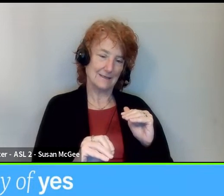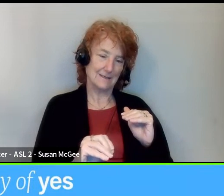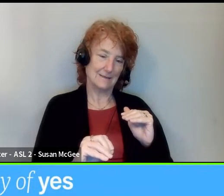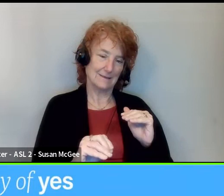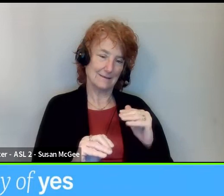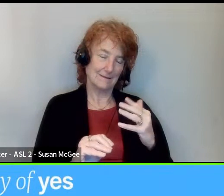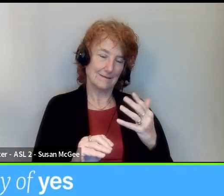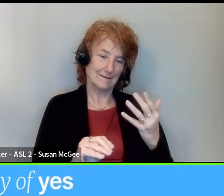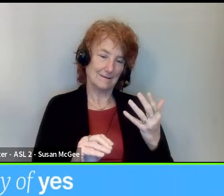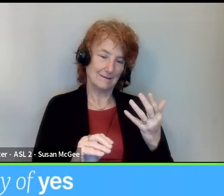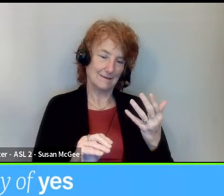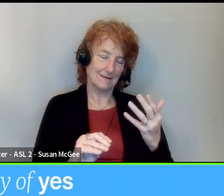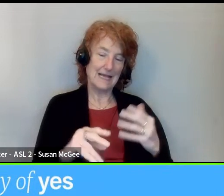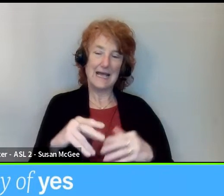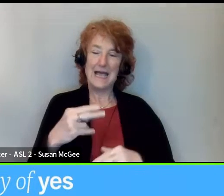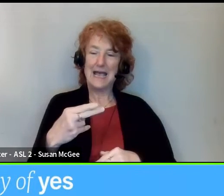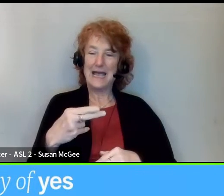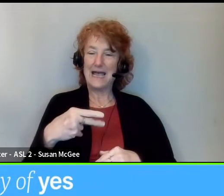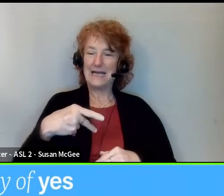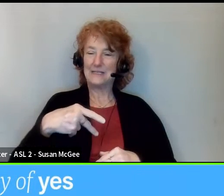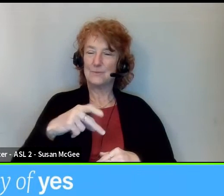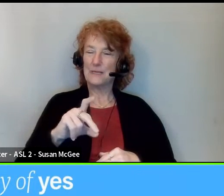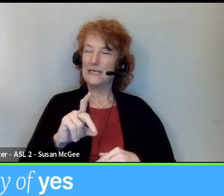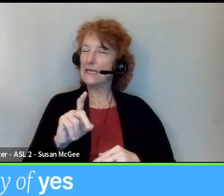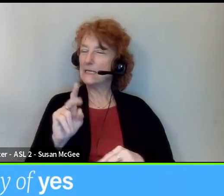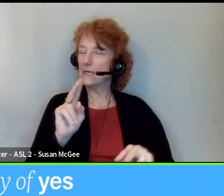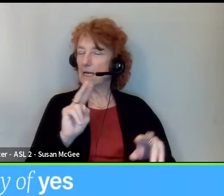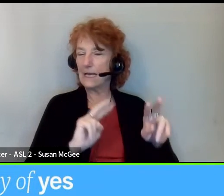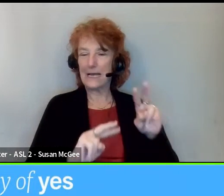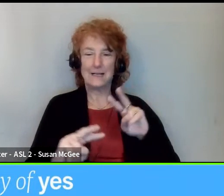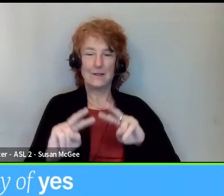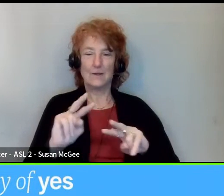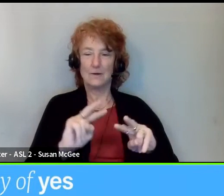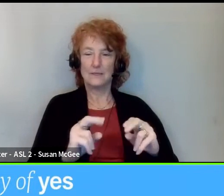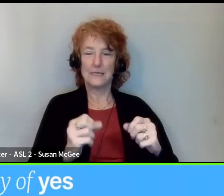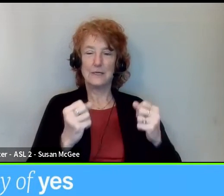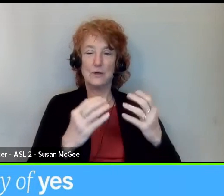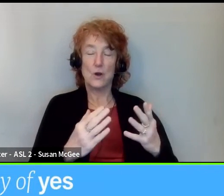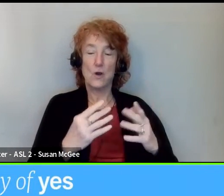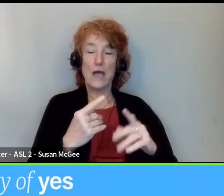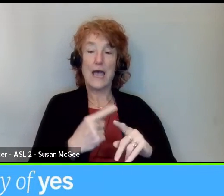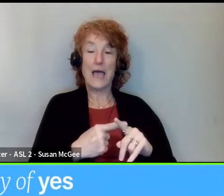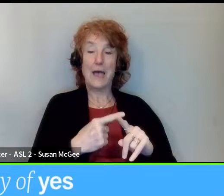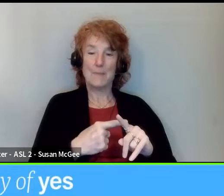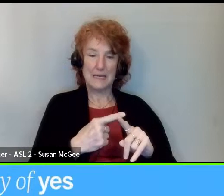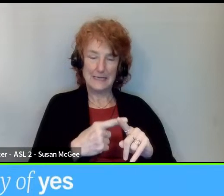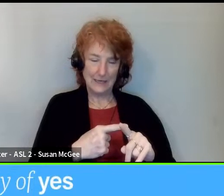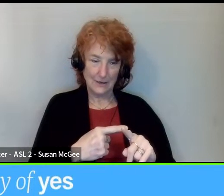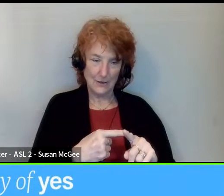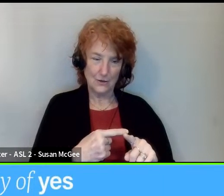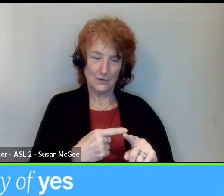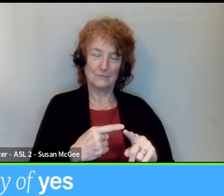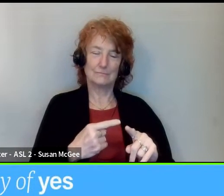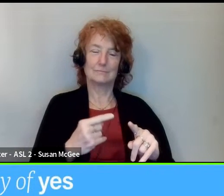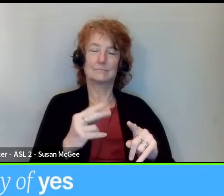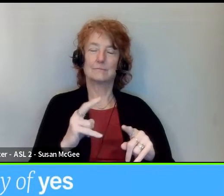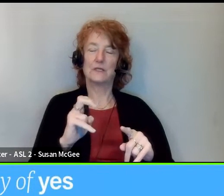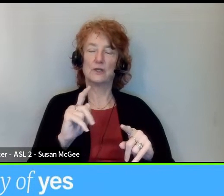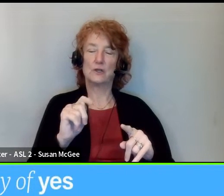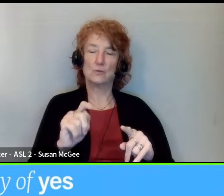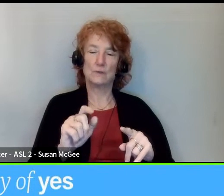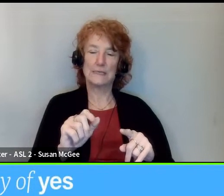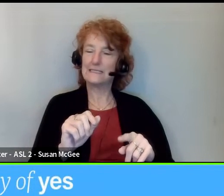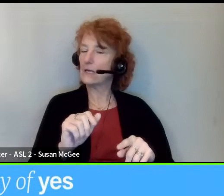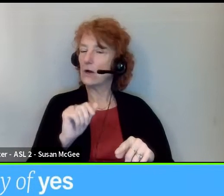inaccurate. HPD has looked into, though, how many rent-stabilized units are off the market due to poor housing conditions as a result of owners perhaps